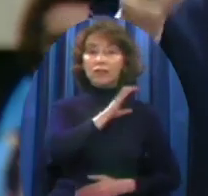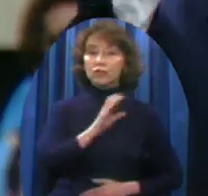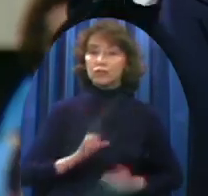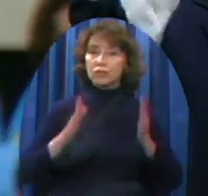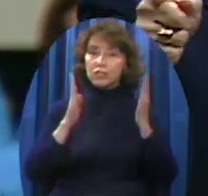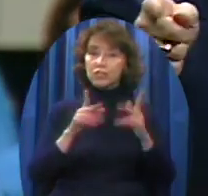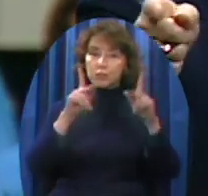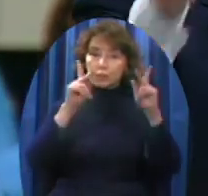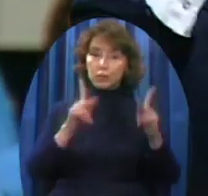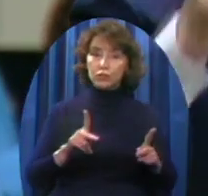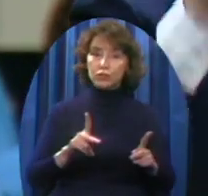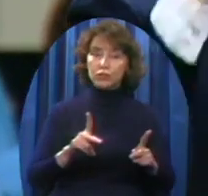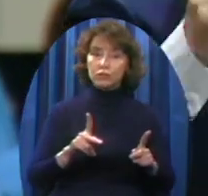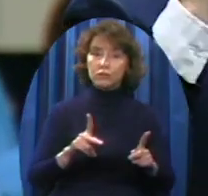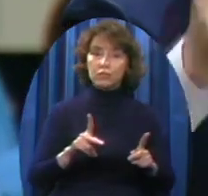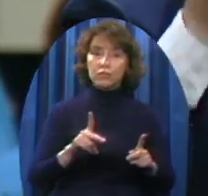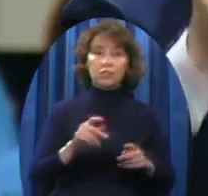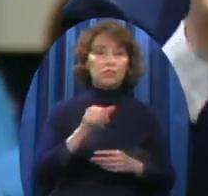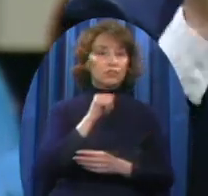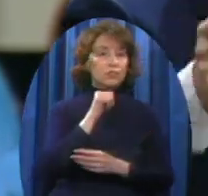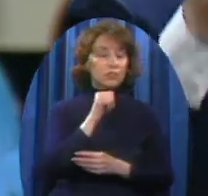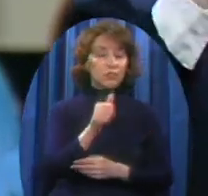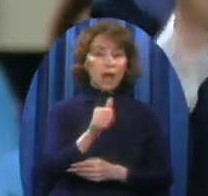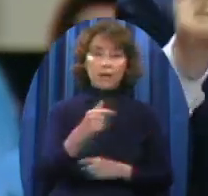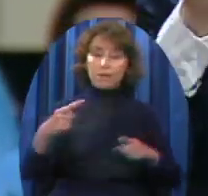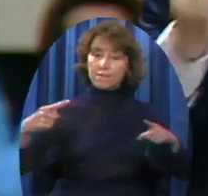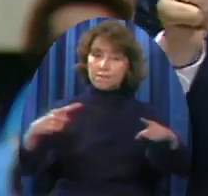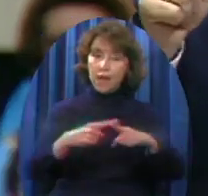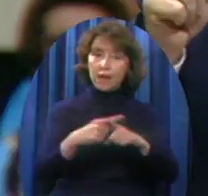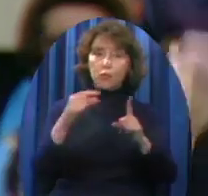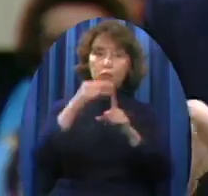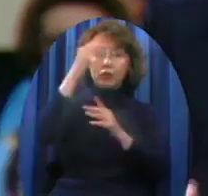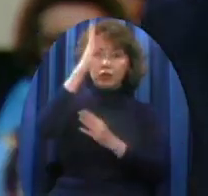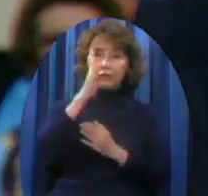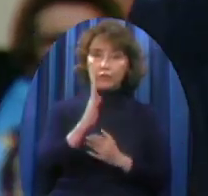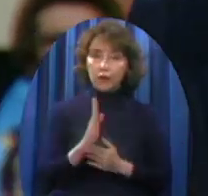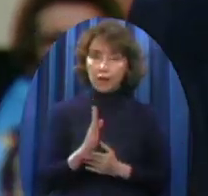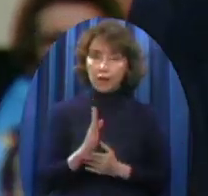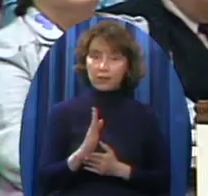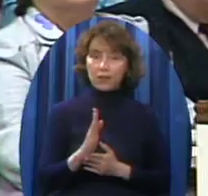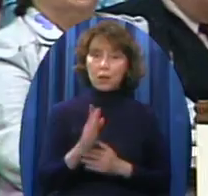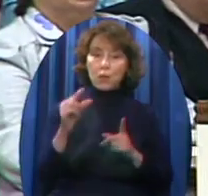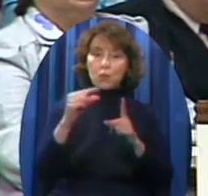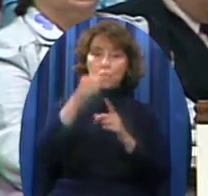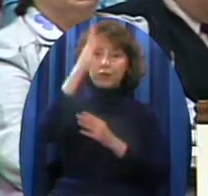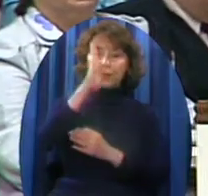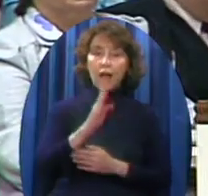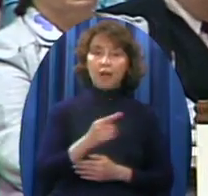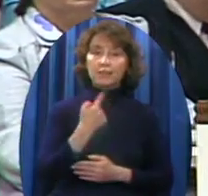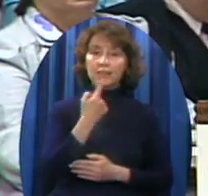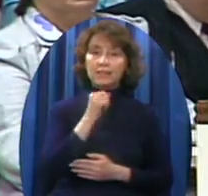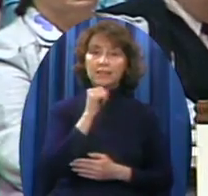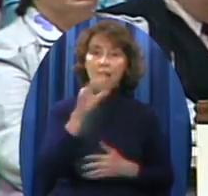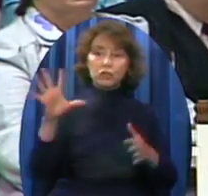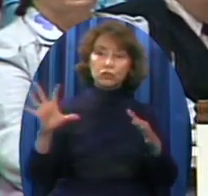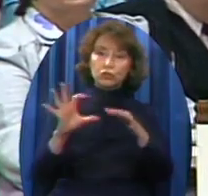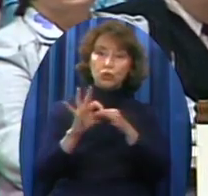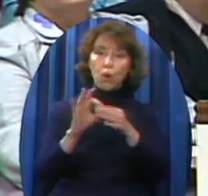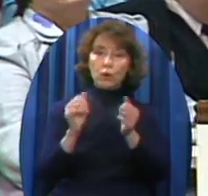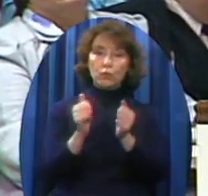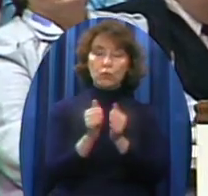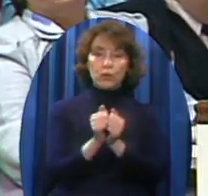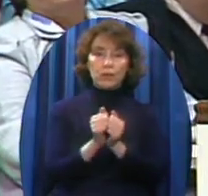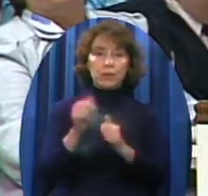hadn't violated the Word of God, which says, be not unequally yoked together with unbelievers. Now, we have all these principles in the Word of